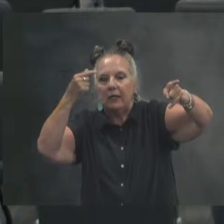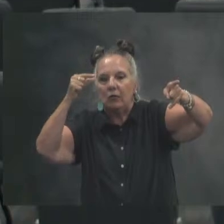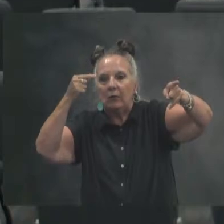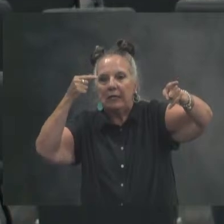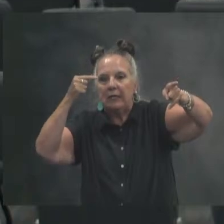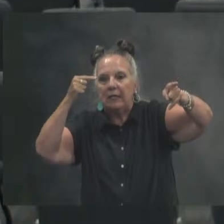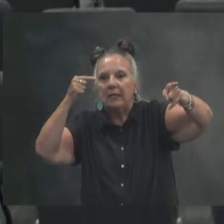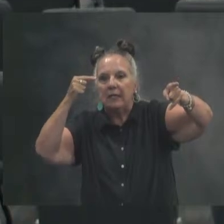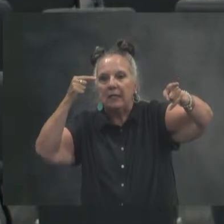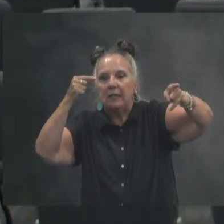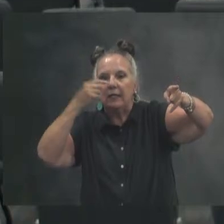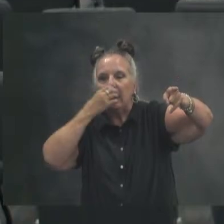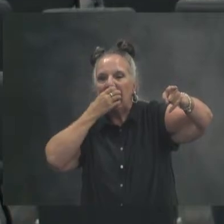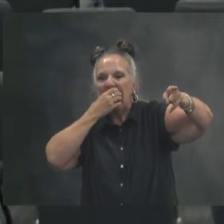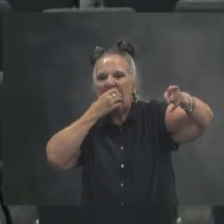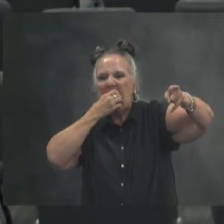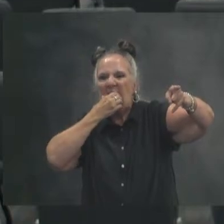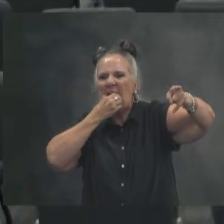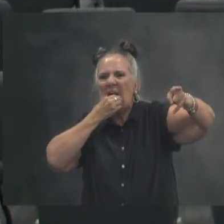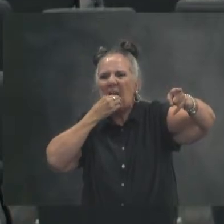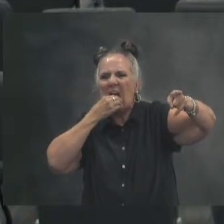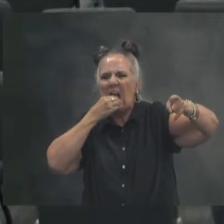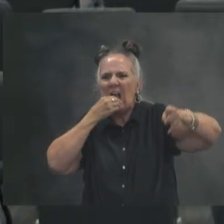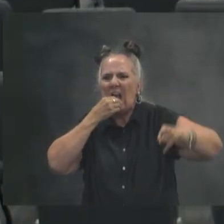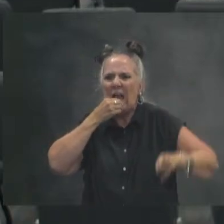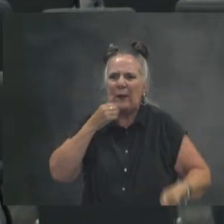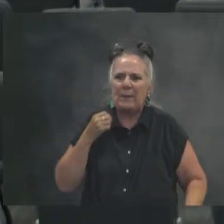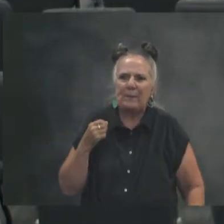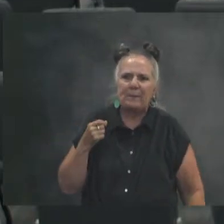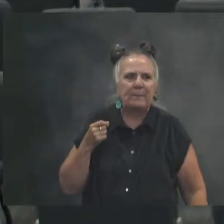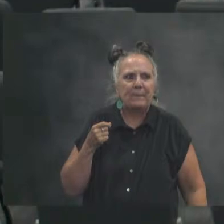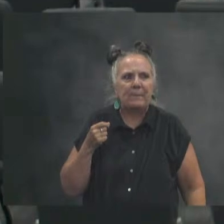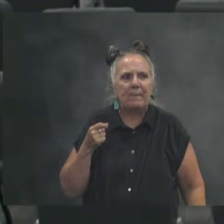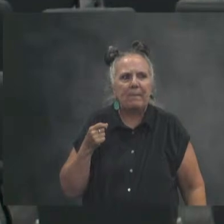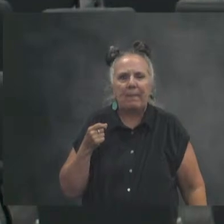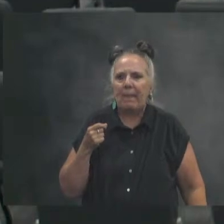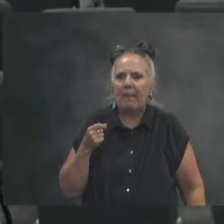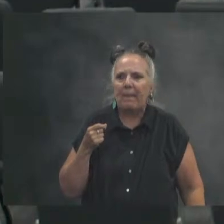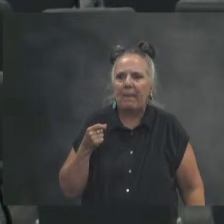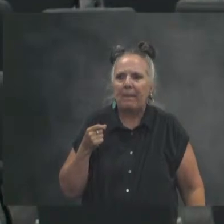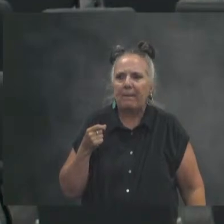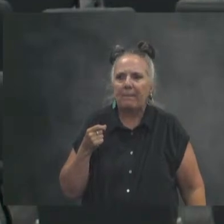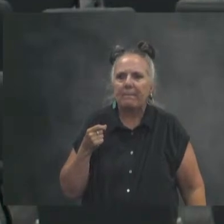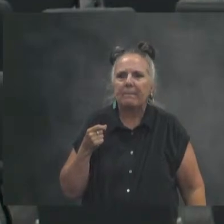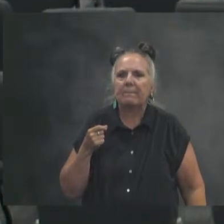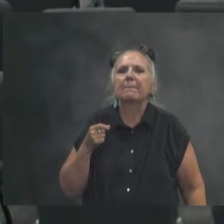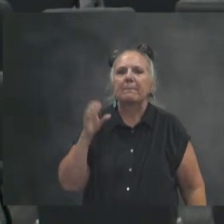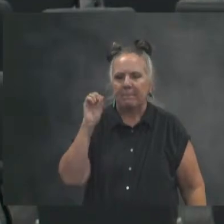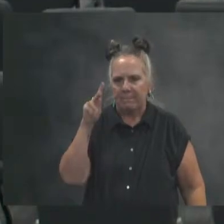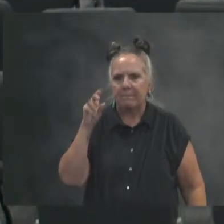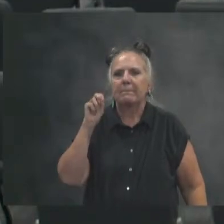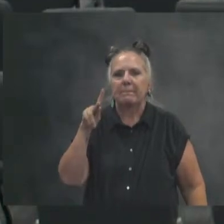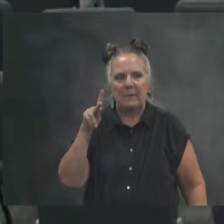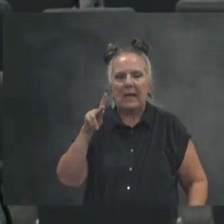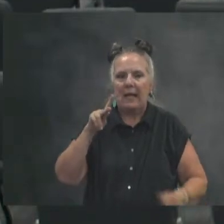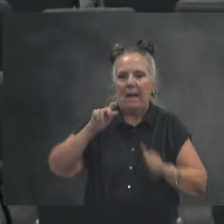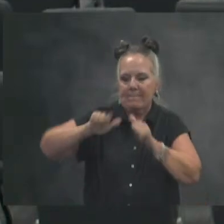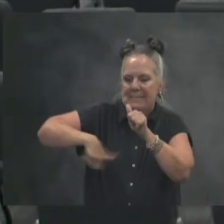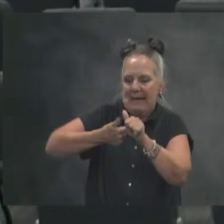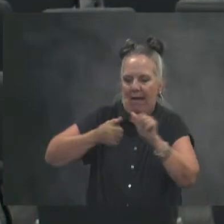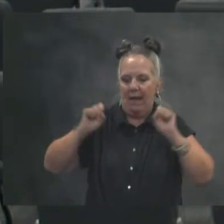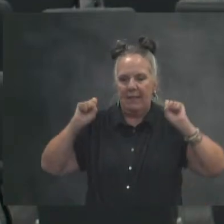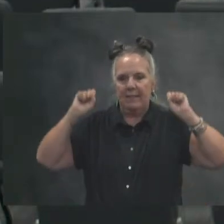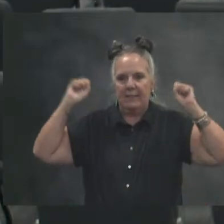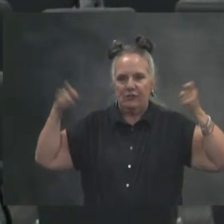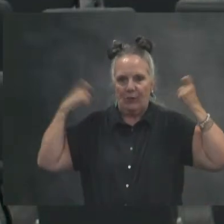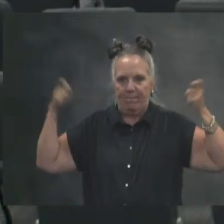green Okay, can you point up there? IRC. Yeah. You'll have it right there. Okay, Behind the gym. okay.